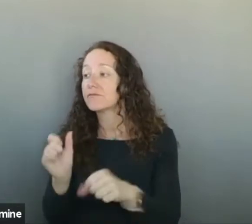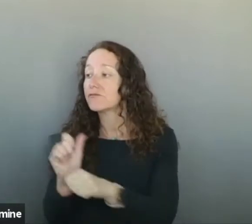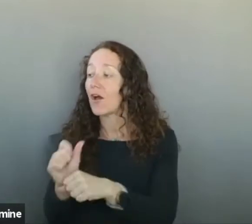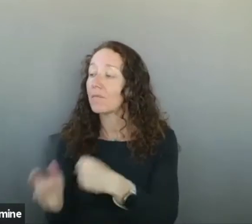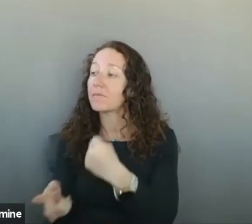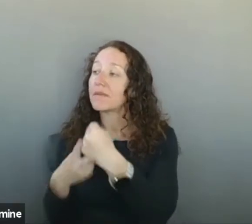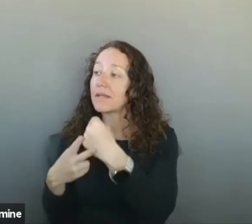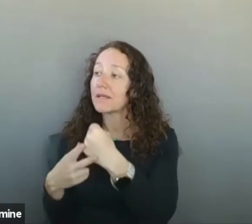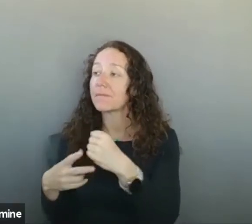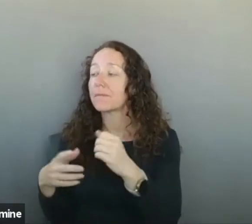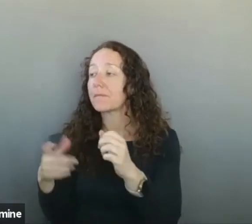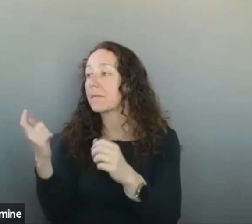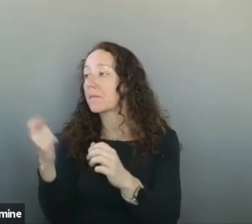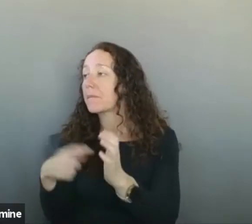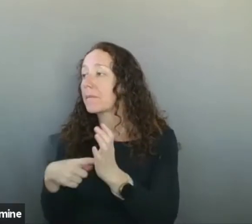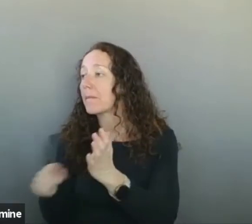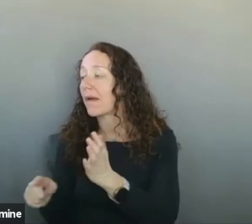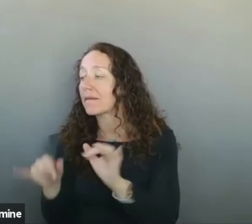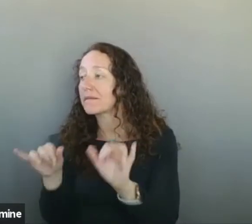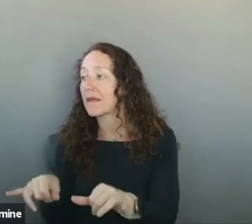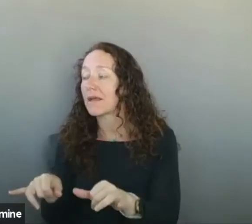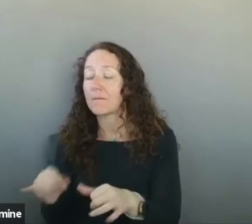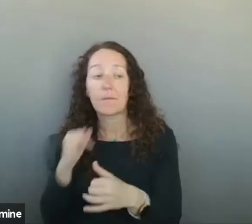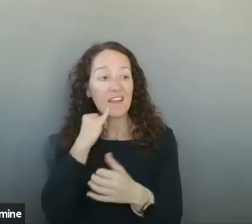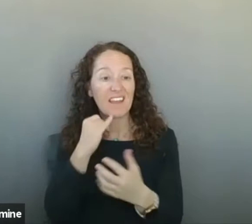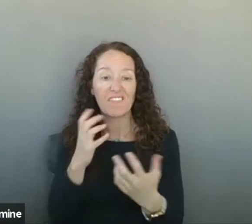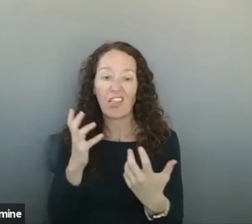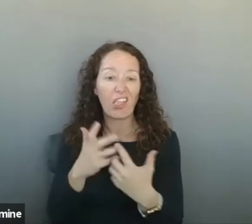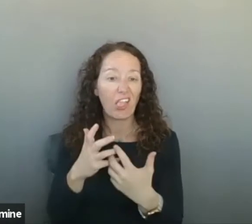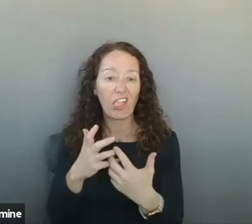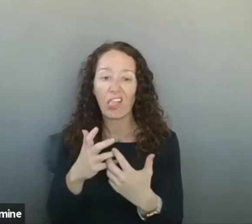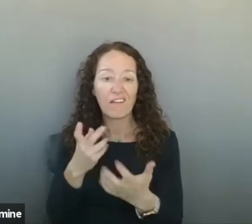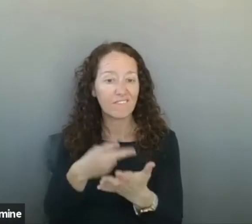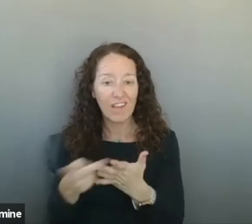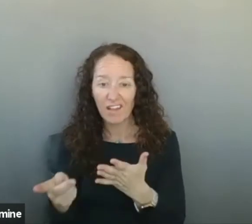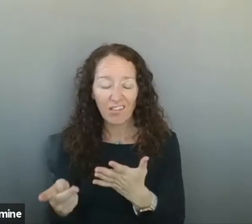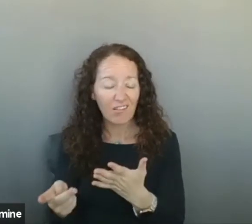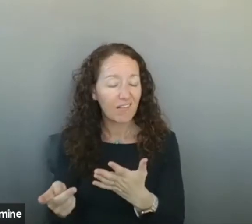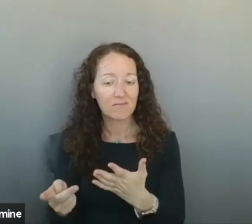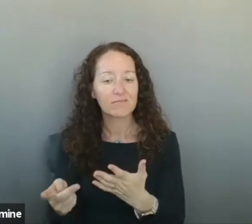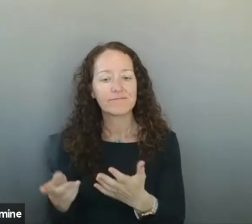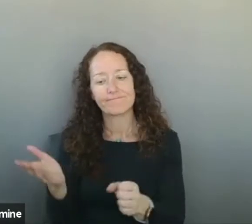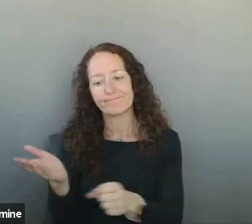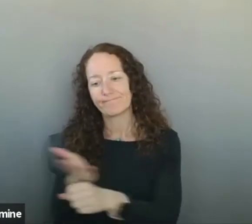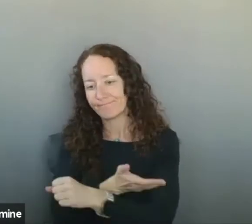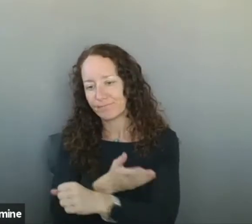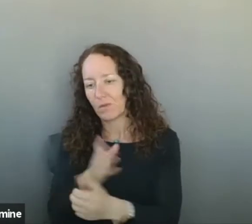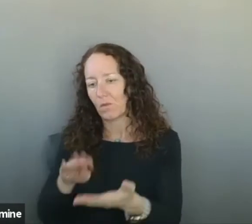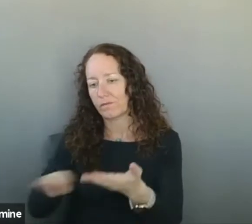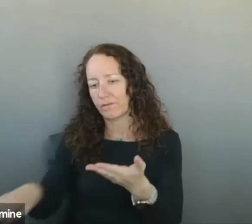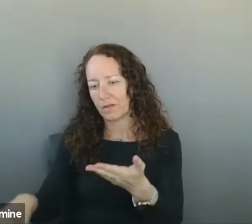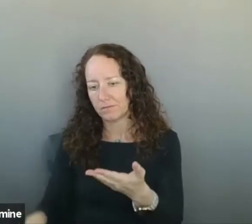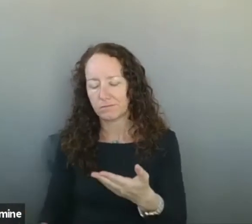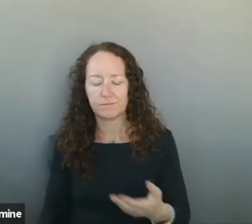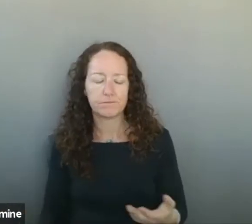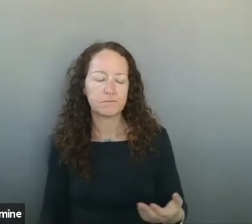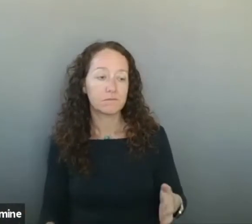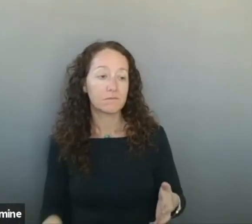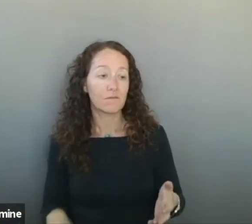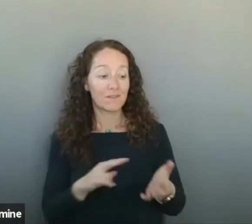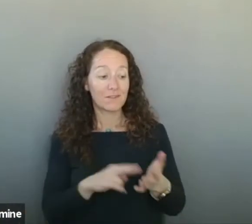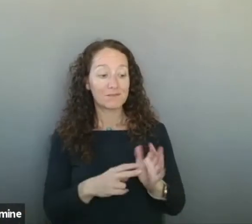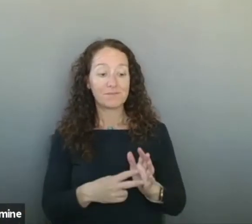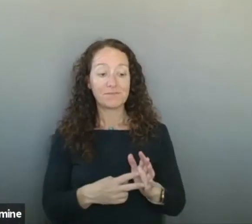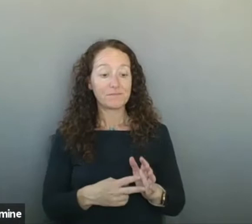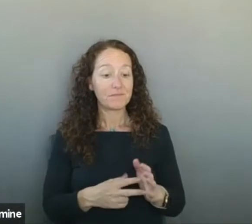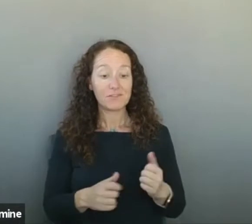there's no incentive for risk taking and sort of the innovative things that funders say that they